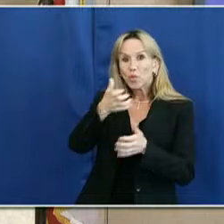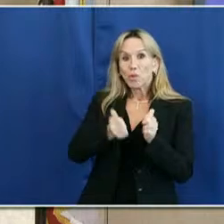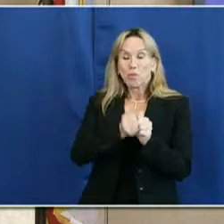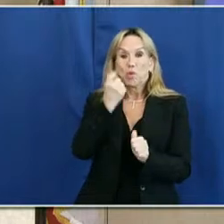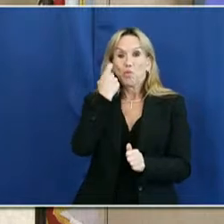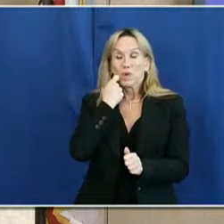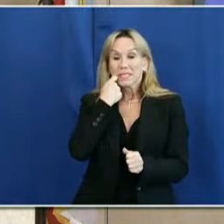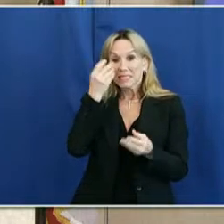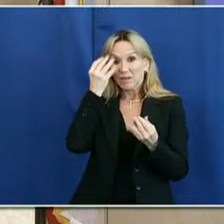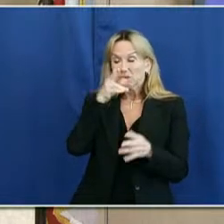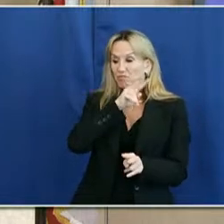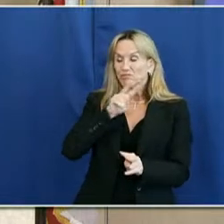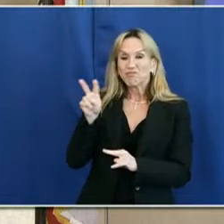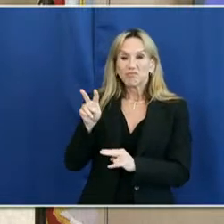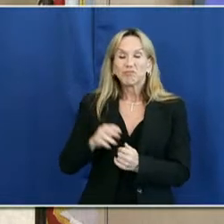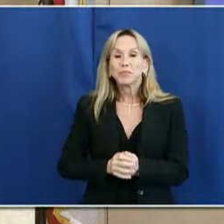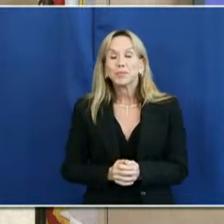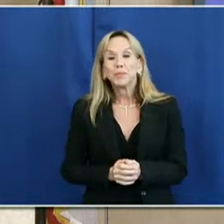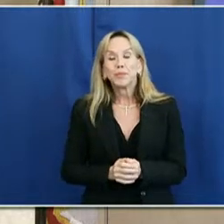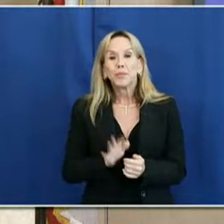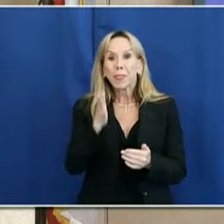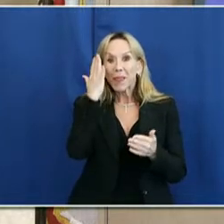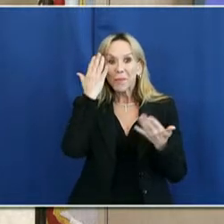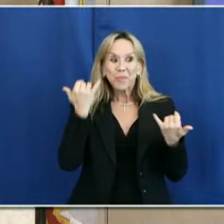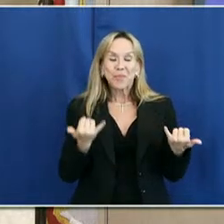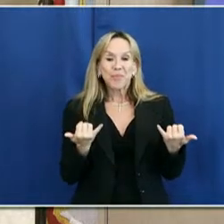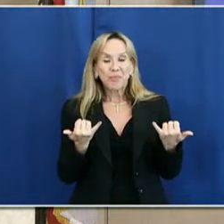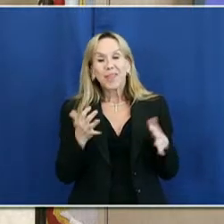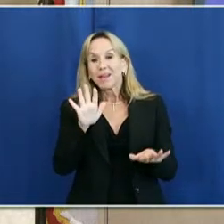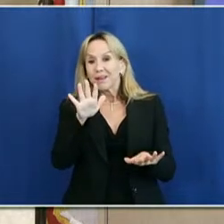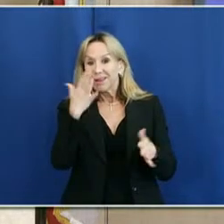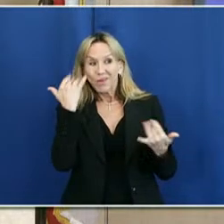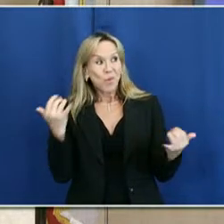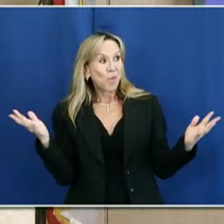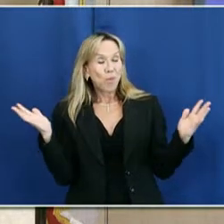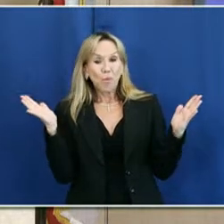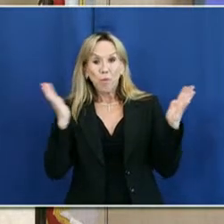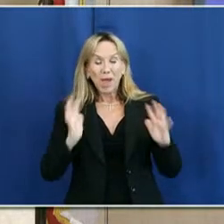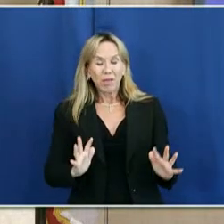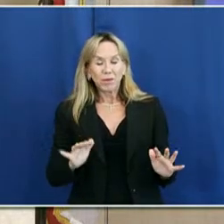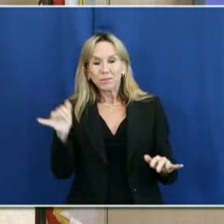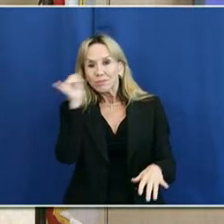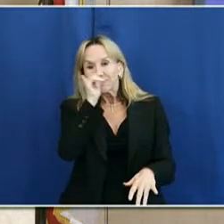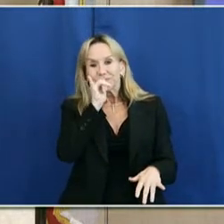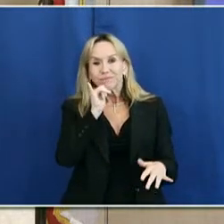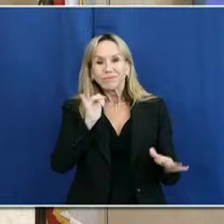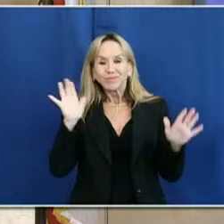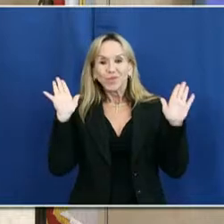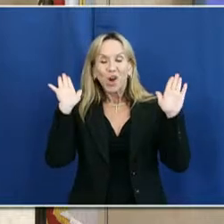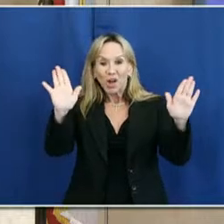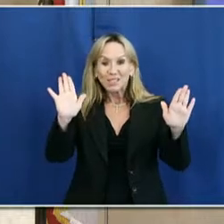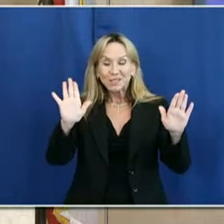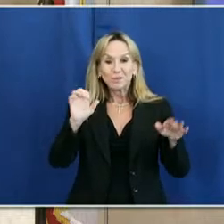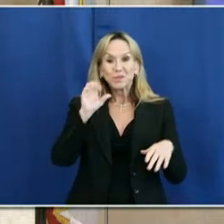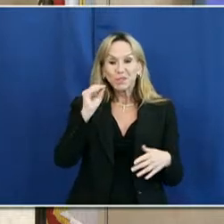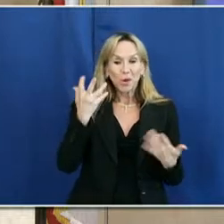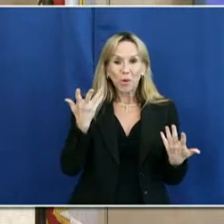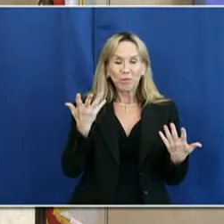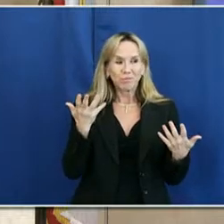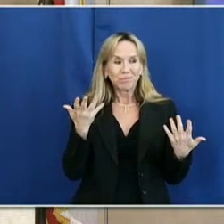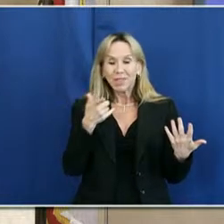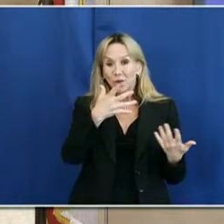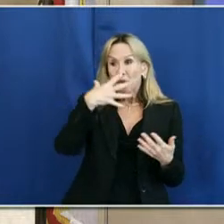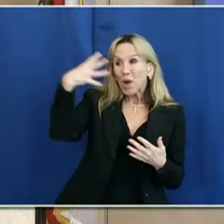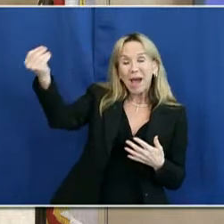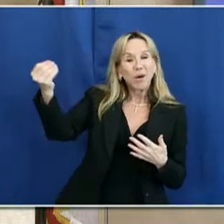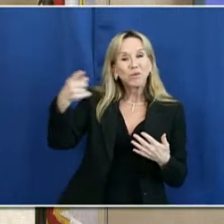information. Lastly, I know that the weather is great and it's summertime in San Diego, but as you go out this weekend to